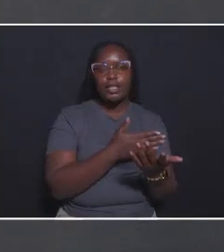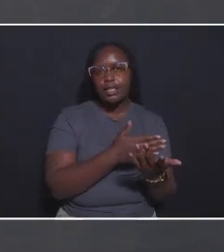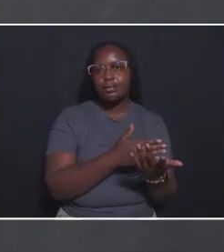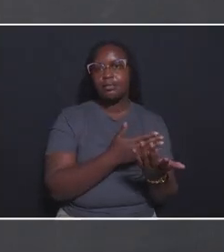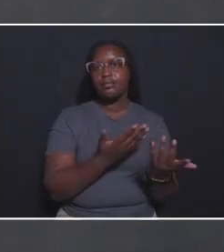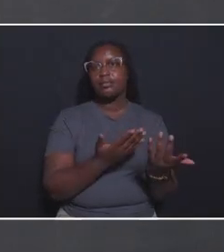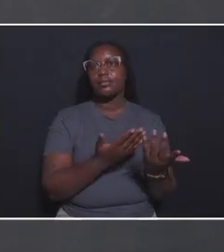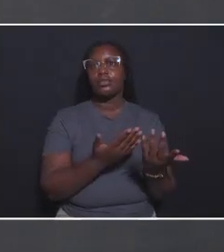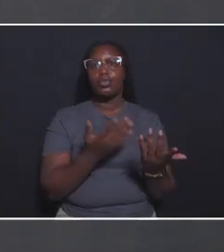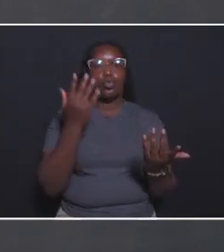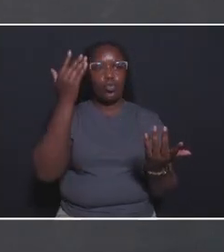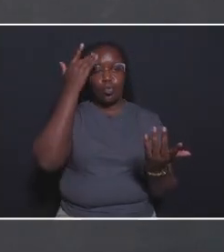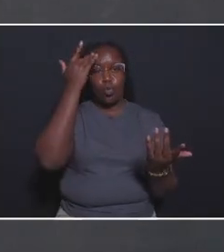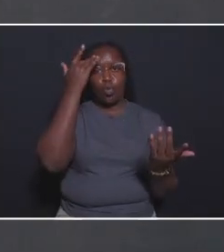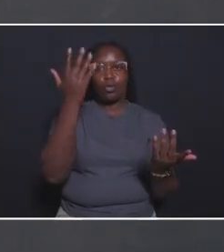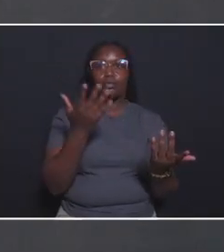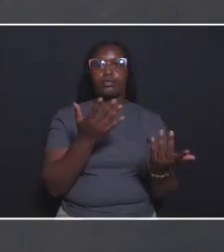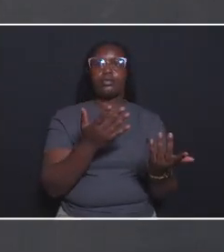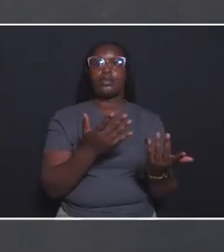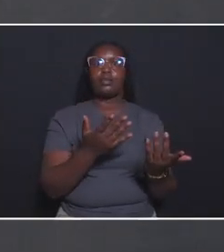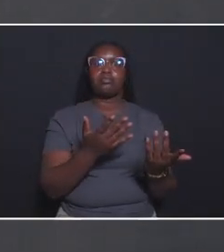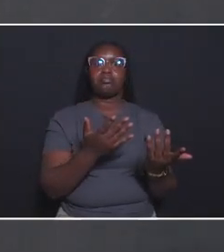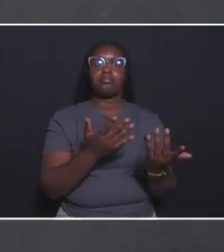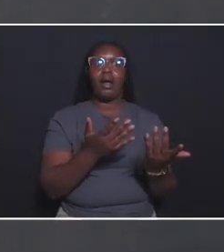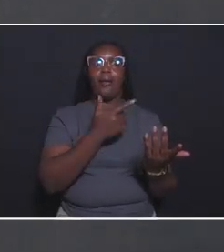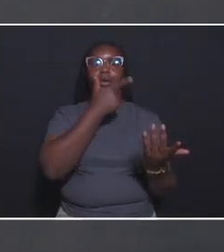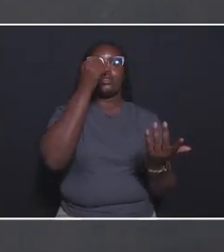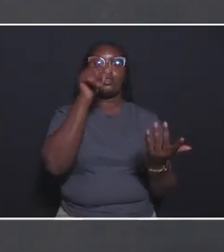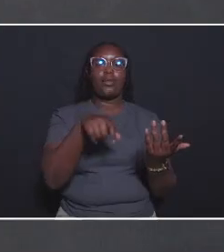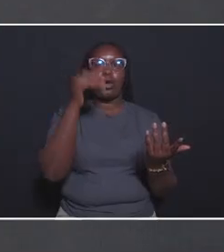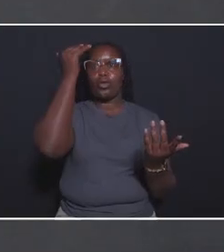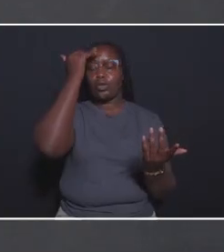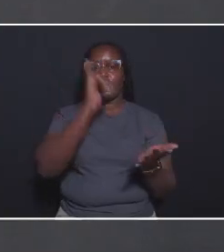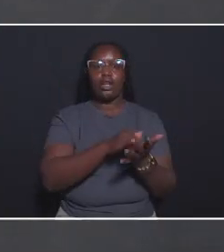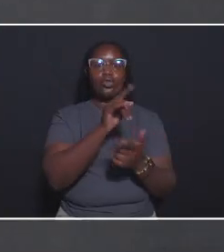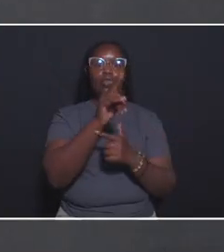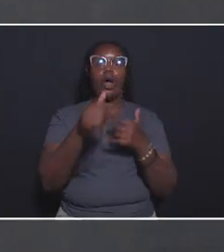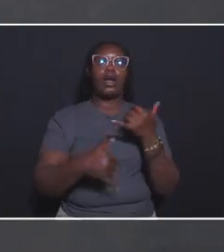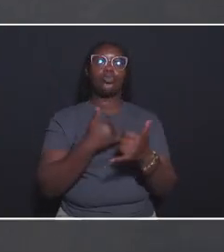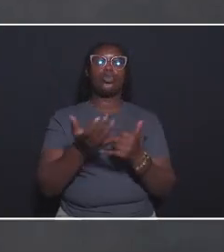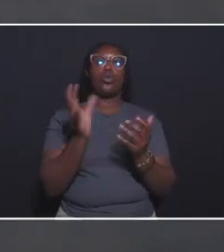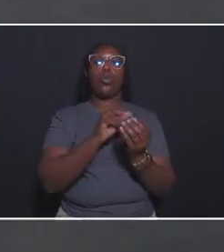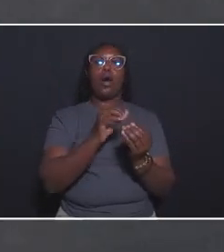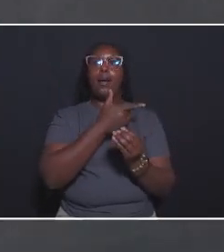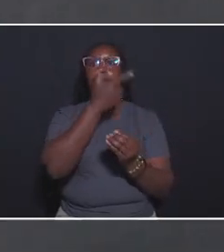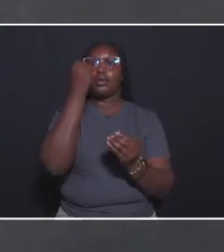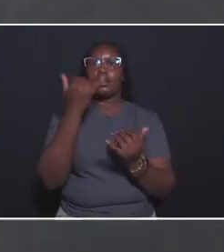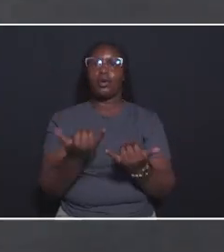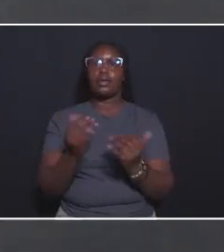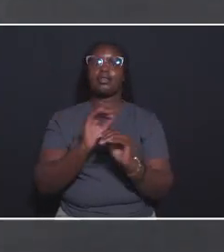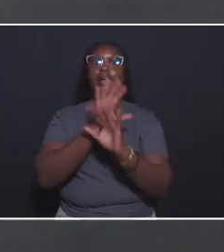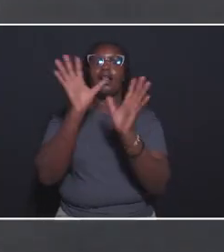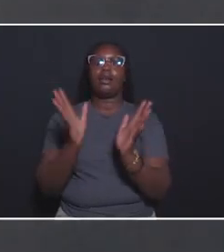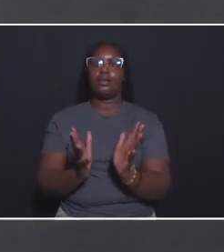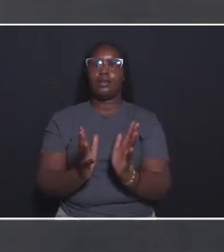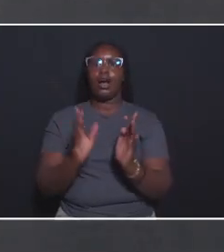those nankas of ours here. Because that one helps, you enjoy it because it is home, you know? And